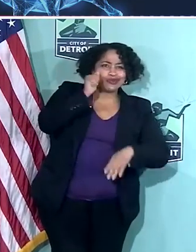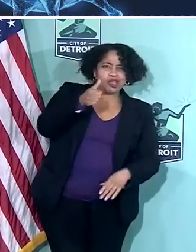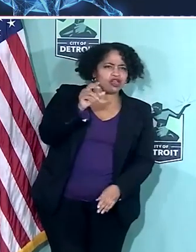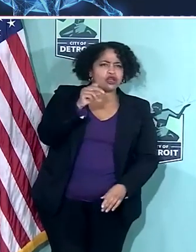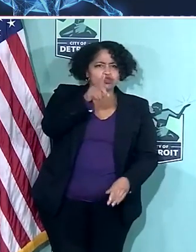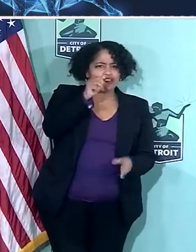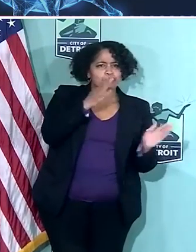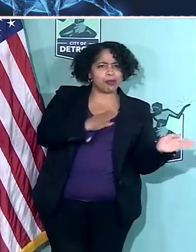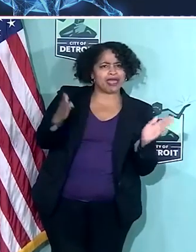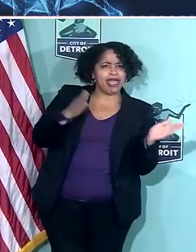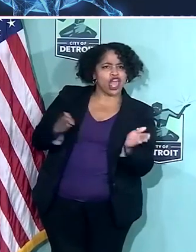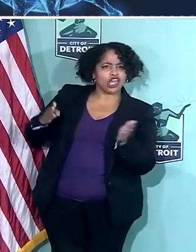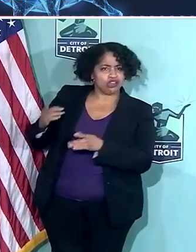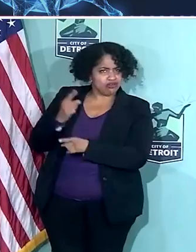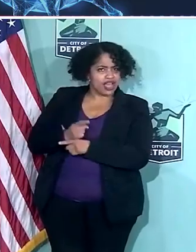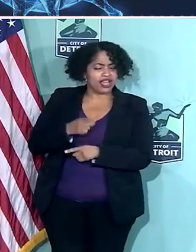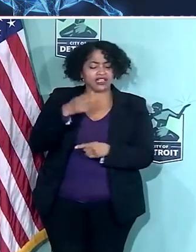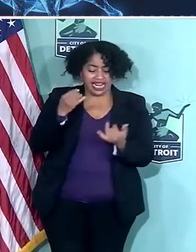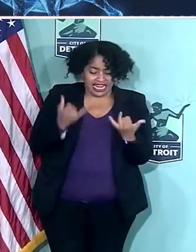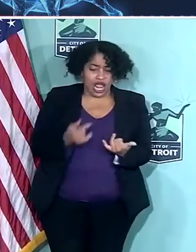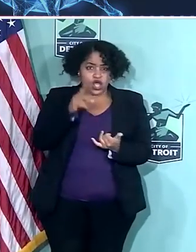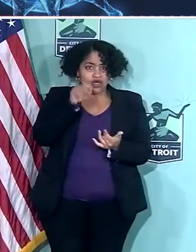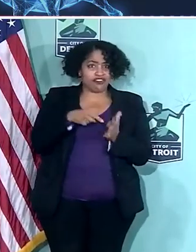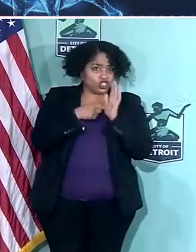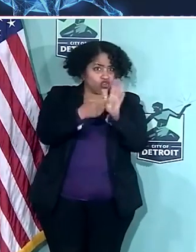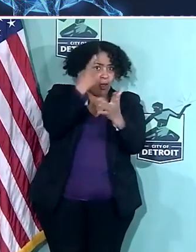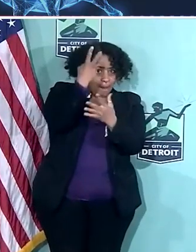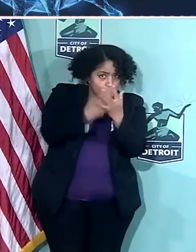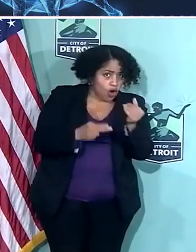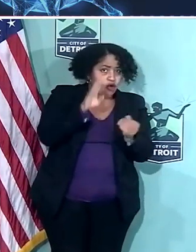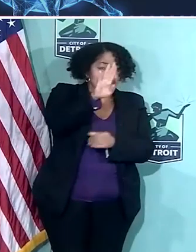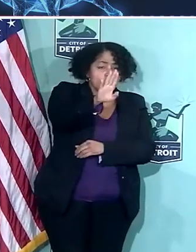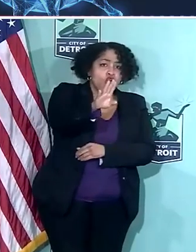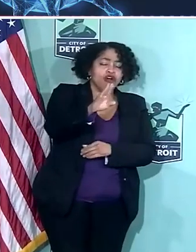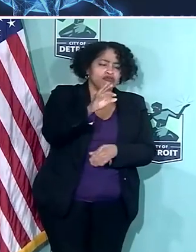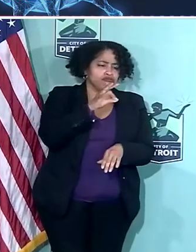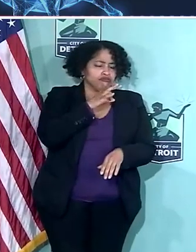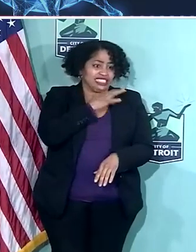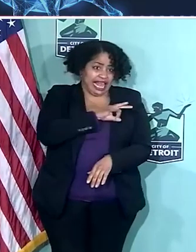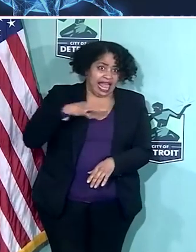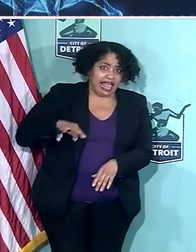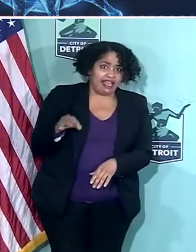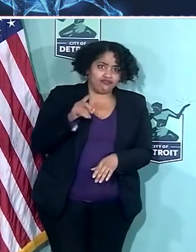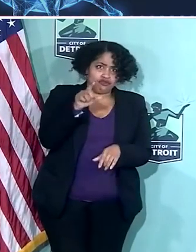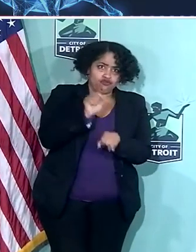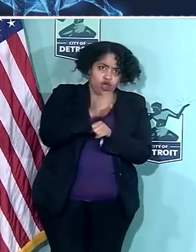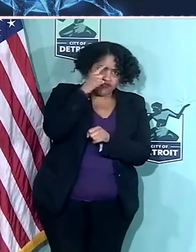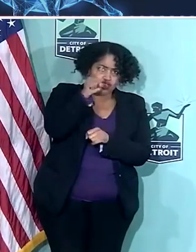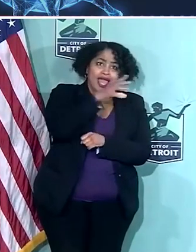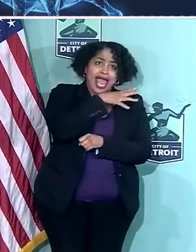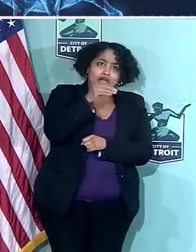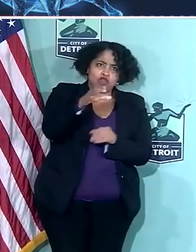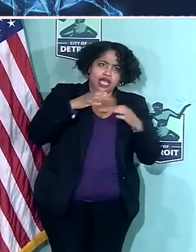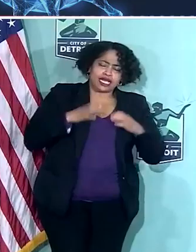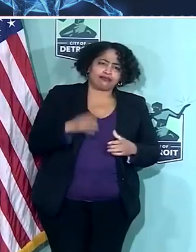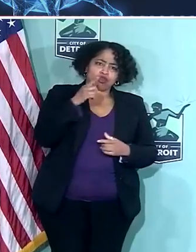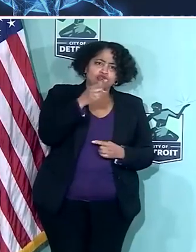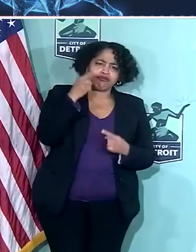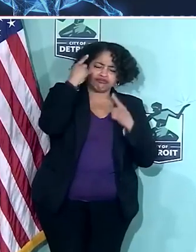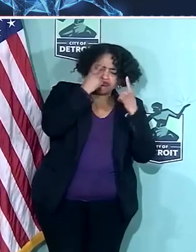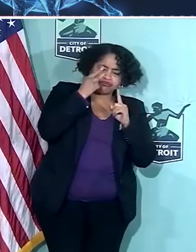prepare. And in this case, you're going to have to show both your employees and your customers that you've done this in a thoughtful